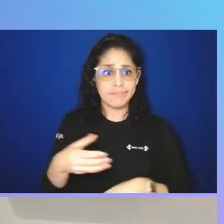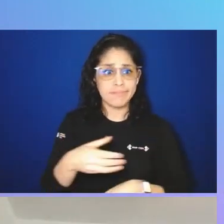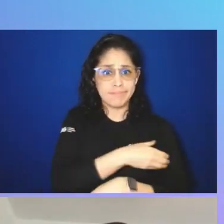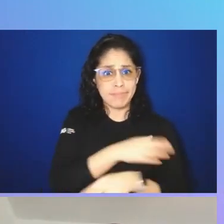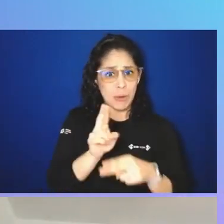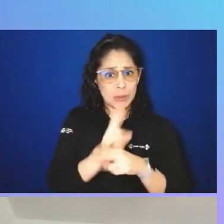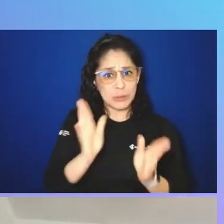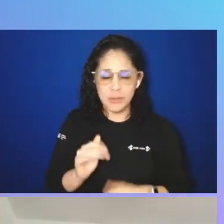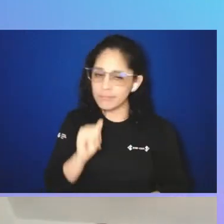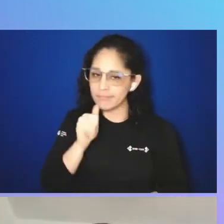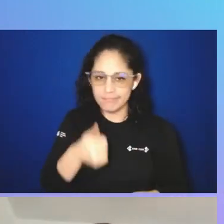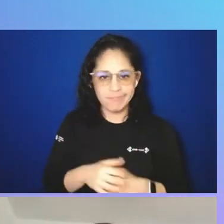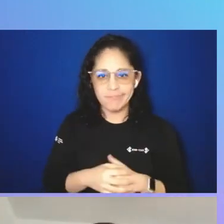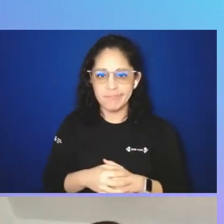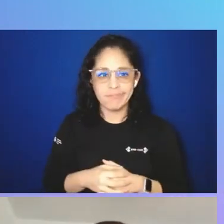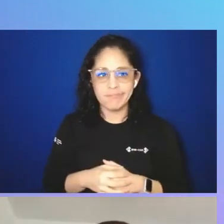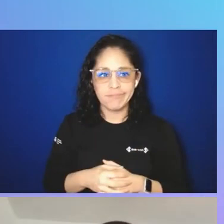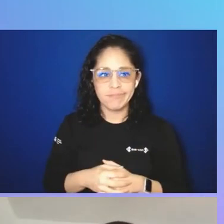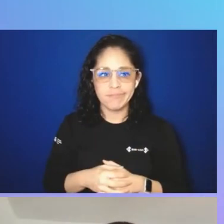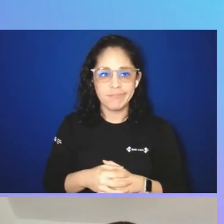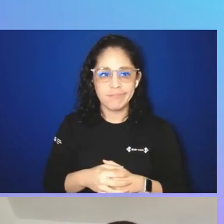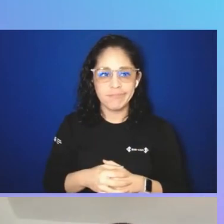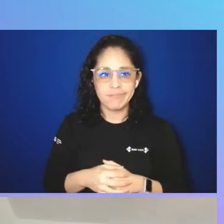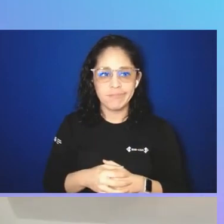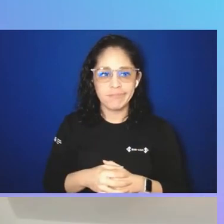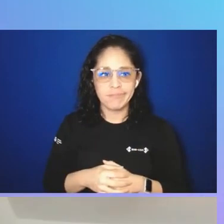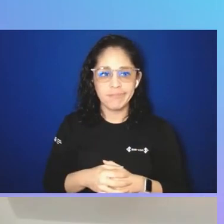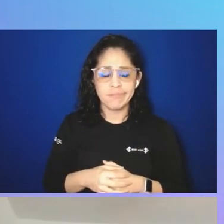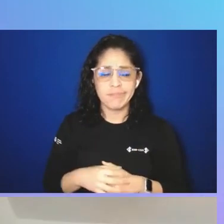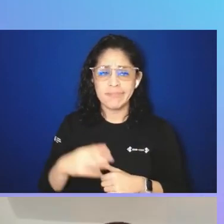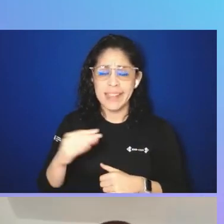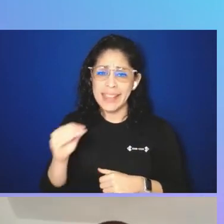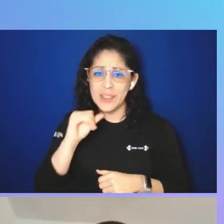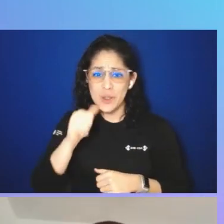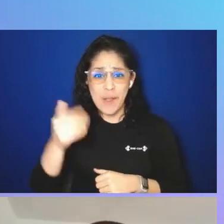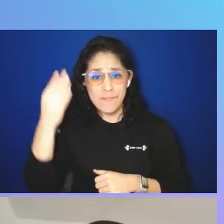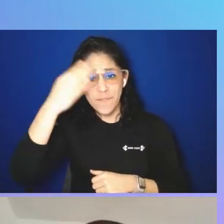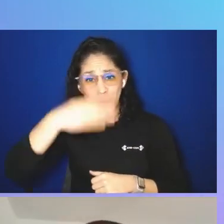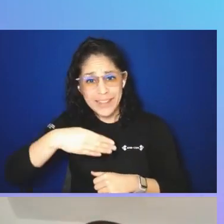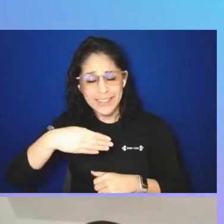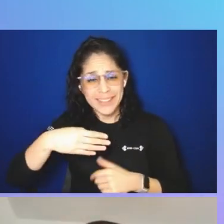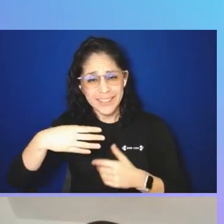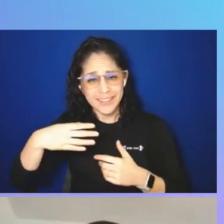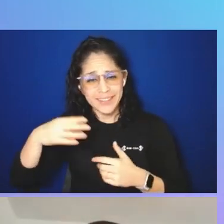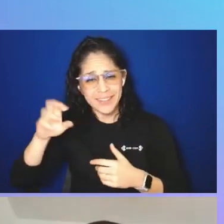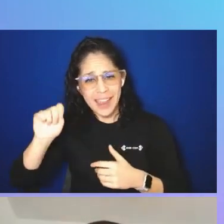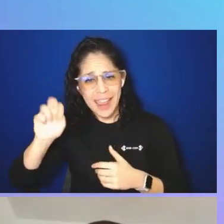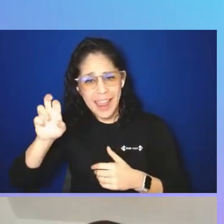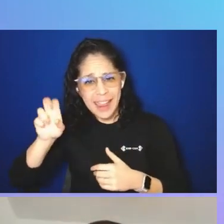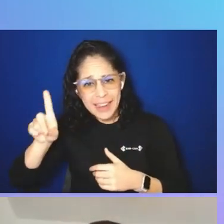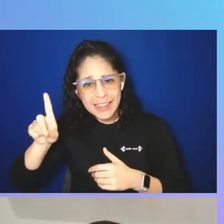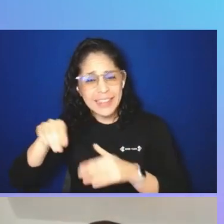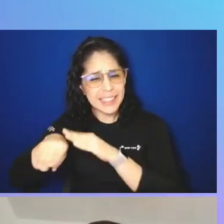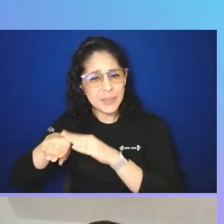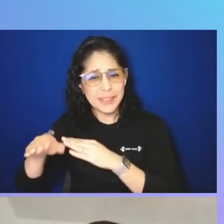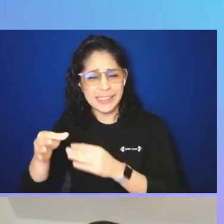and not, for the most part, front-end accessibility experts, although